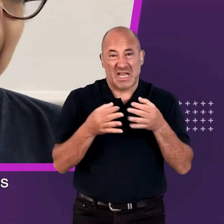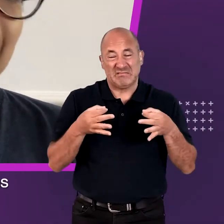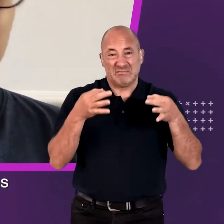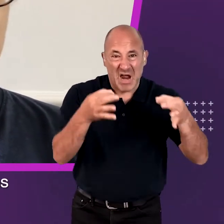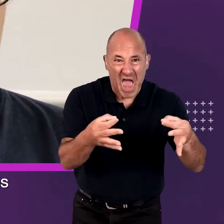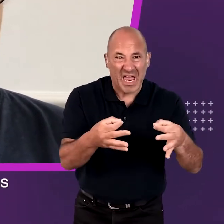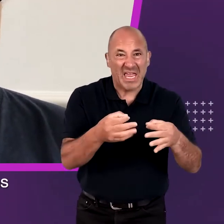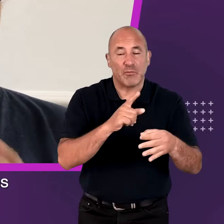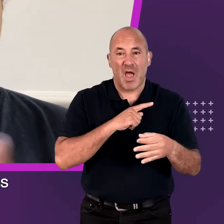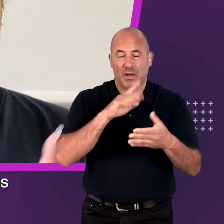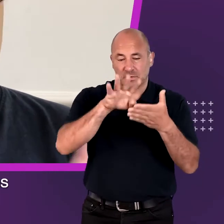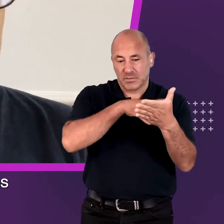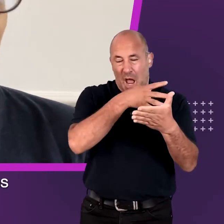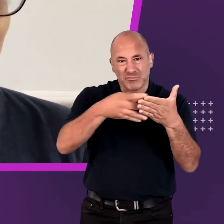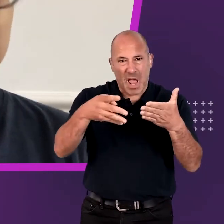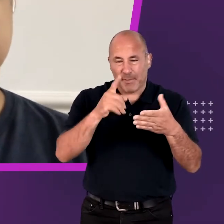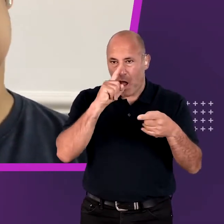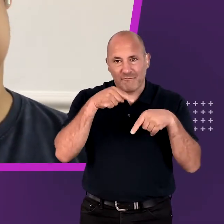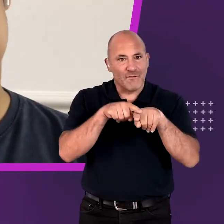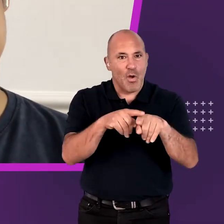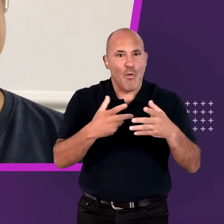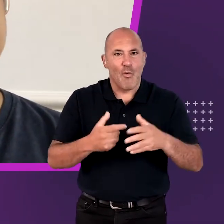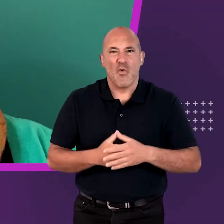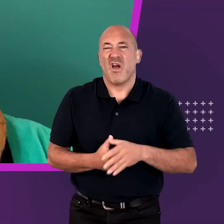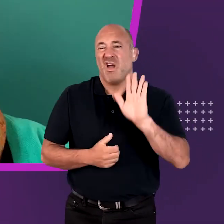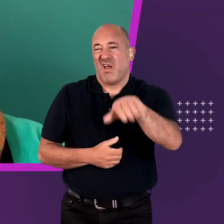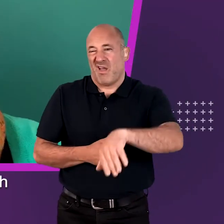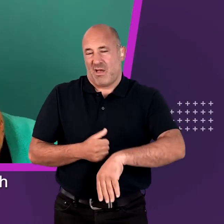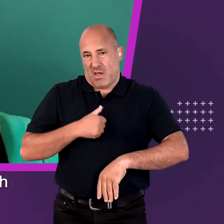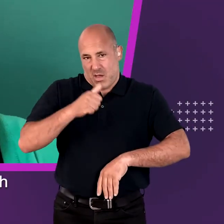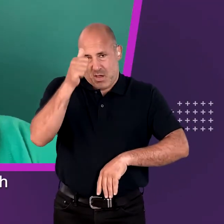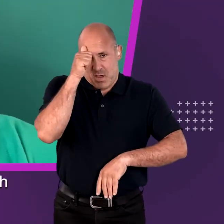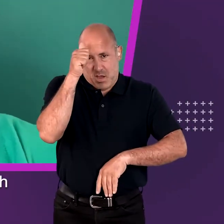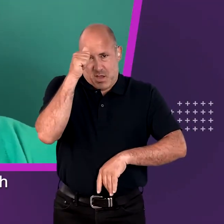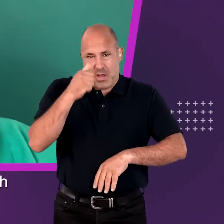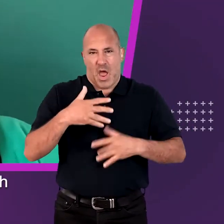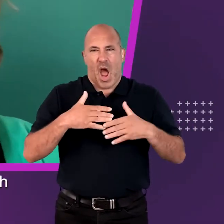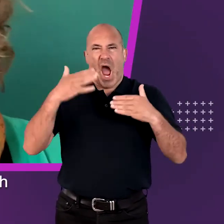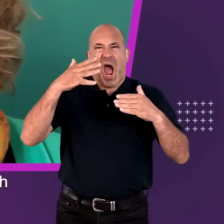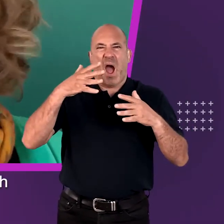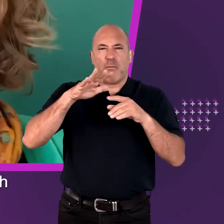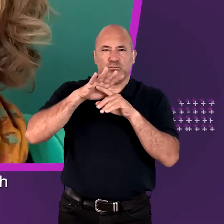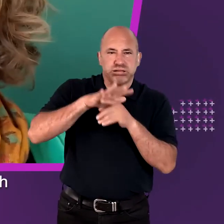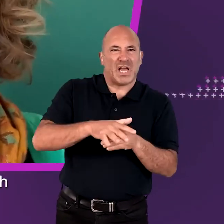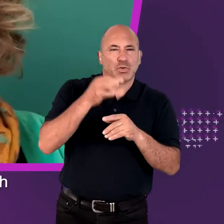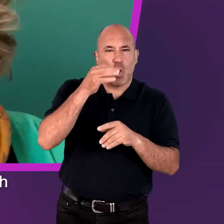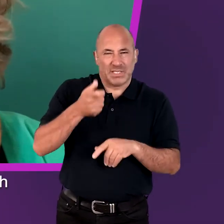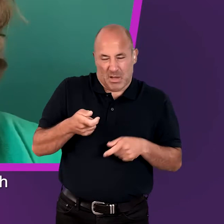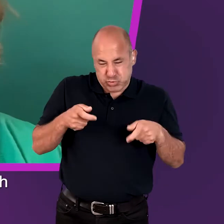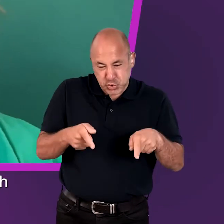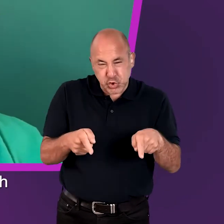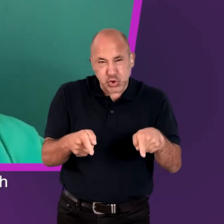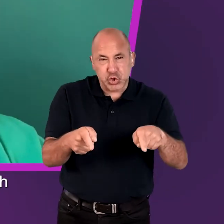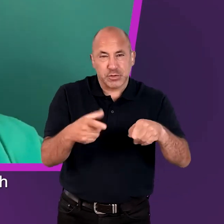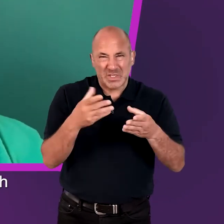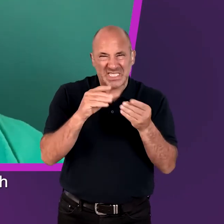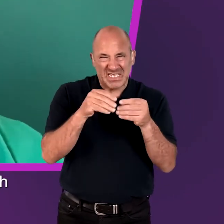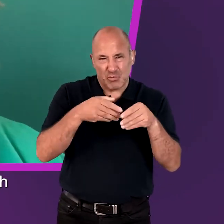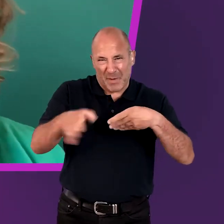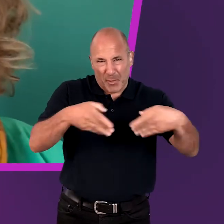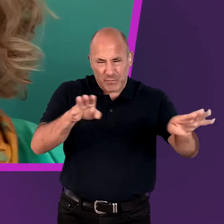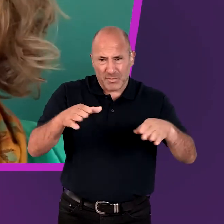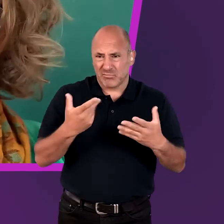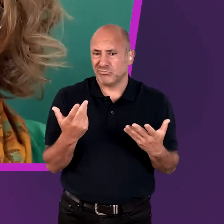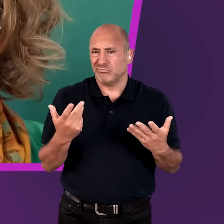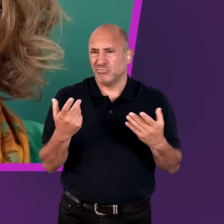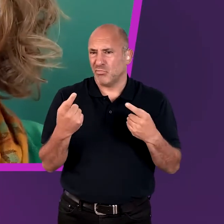causes delays because trains can't always run to the timetable. Okay, I know we already use high pressured water to blast